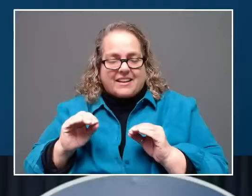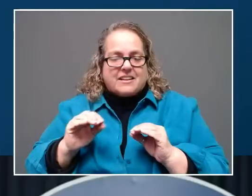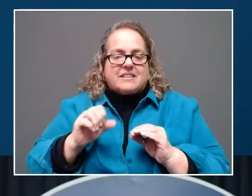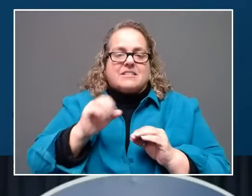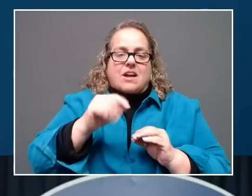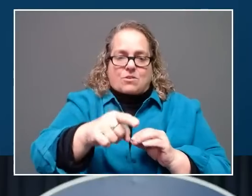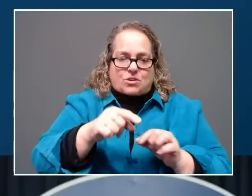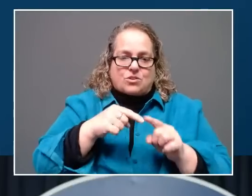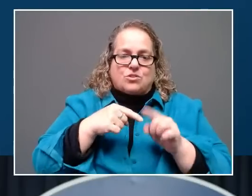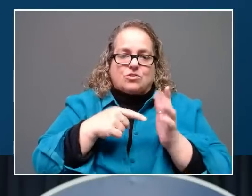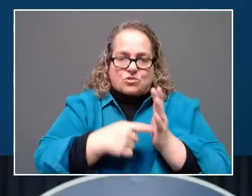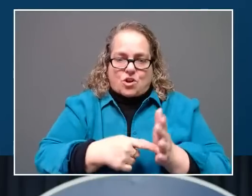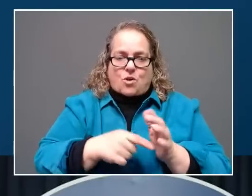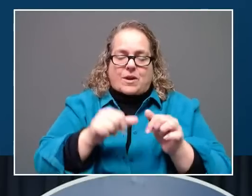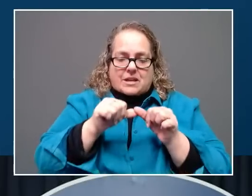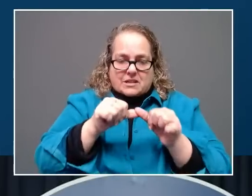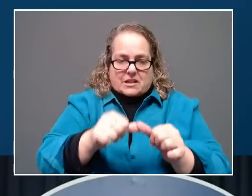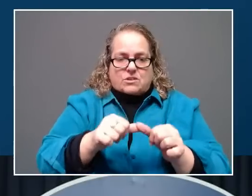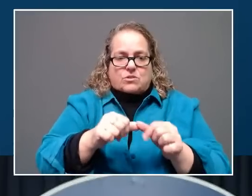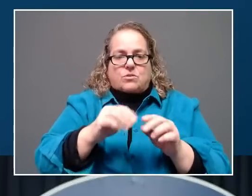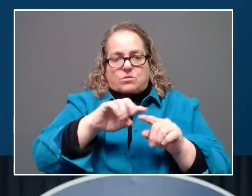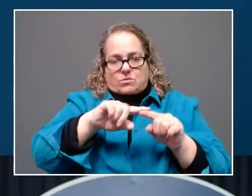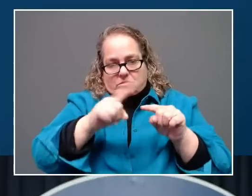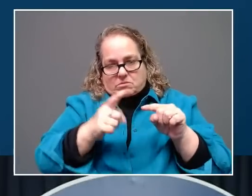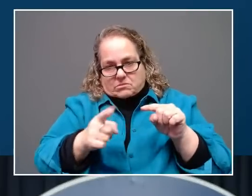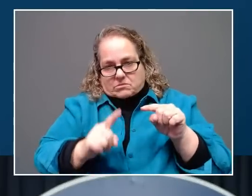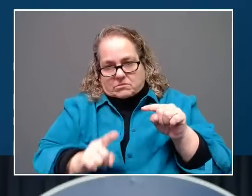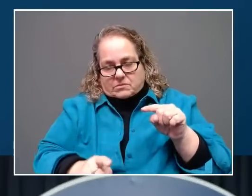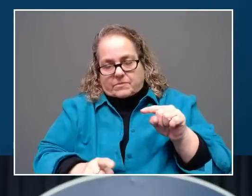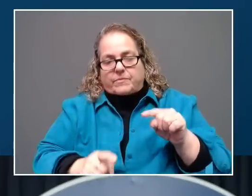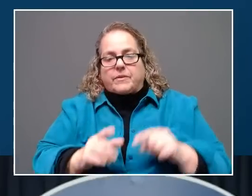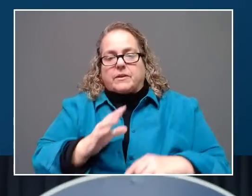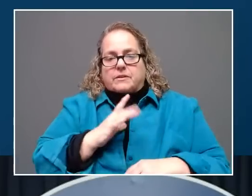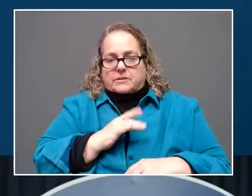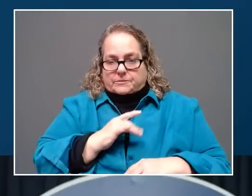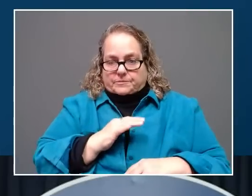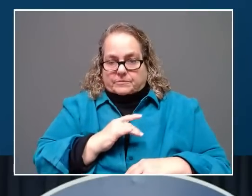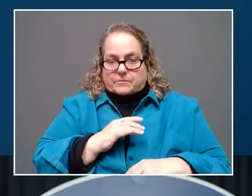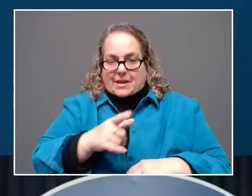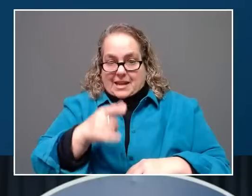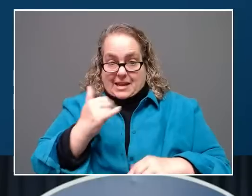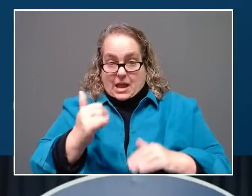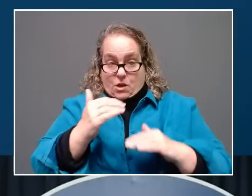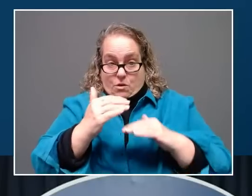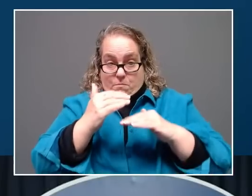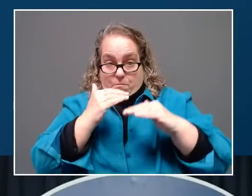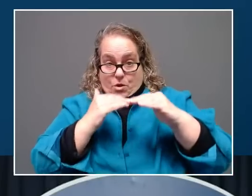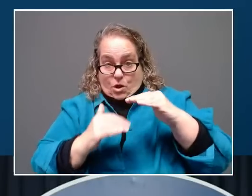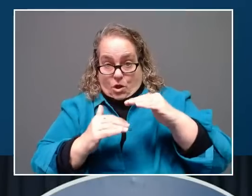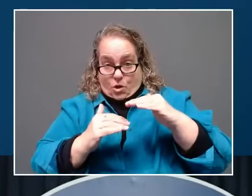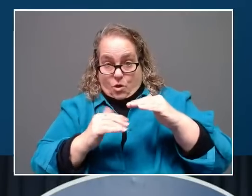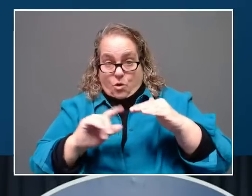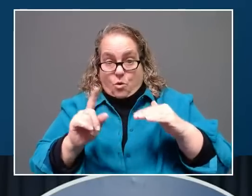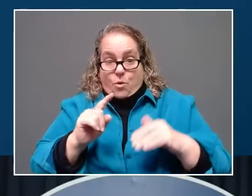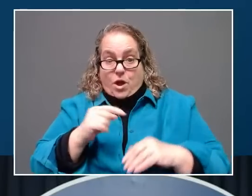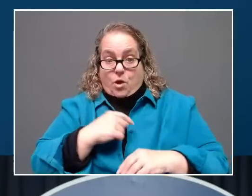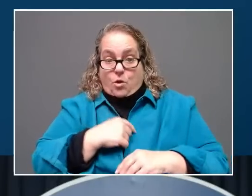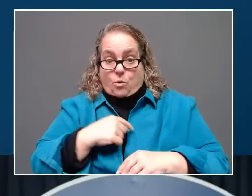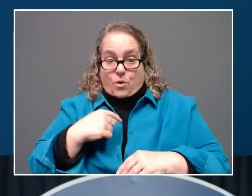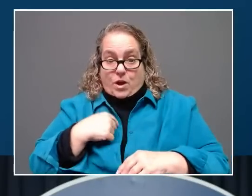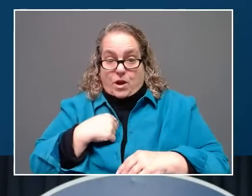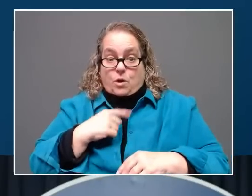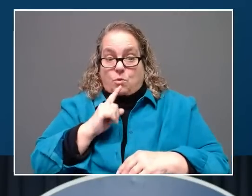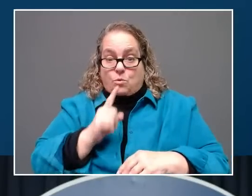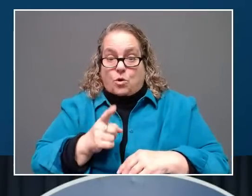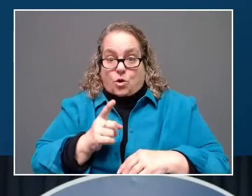continued positive downward trend. The positivity rate is now below where the decline